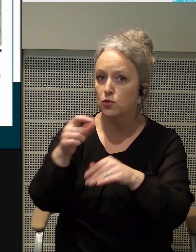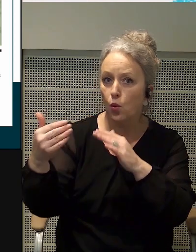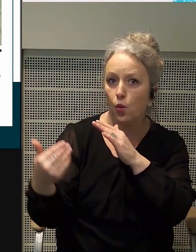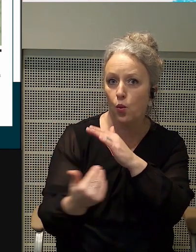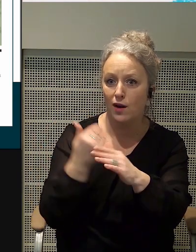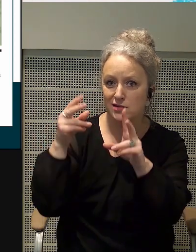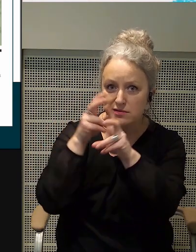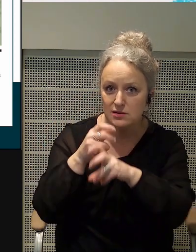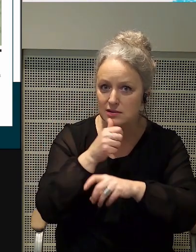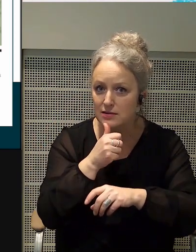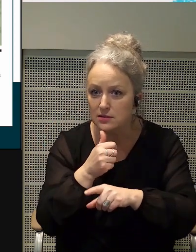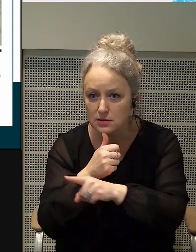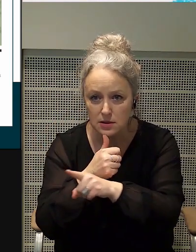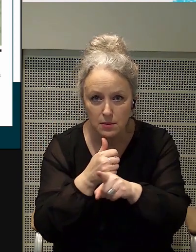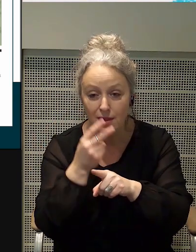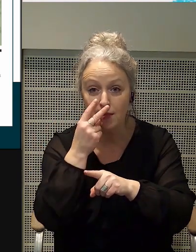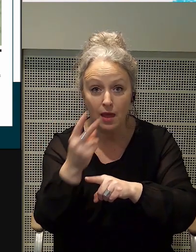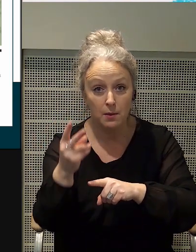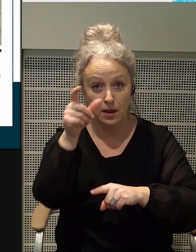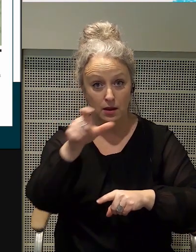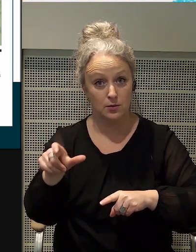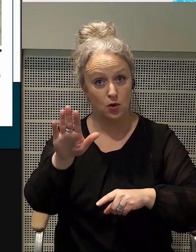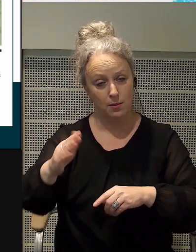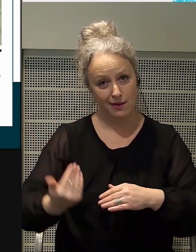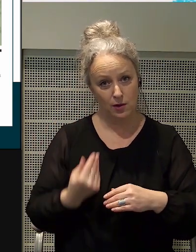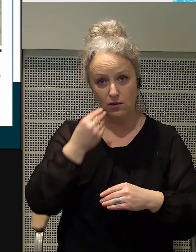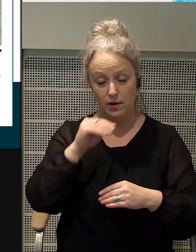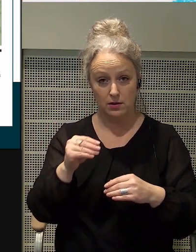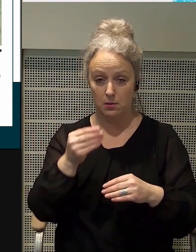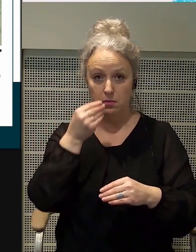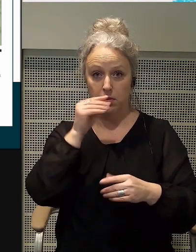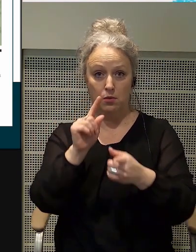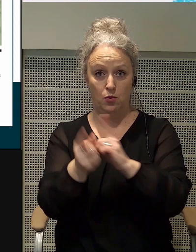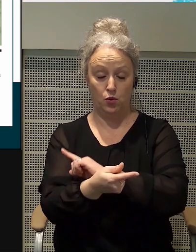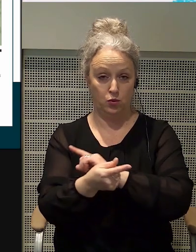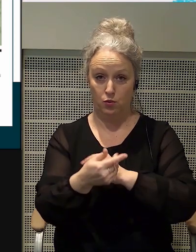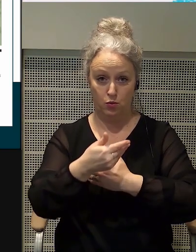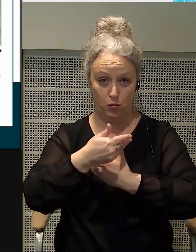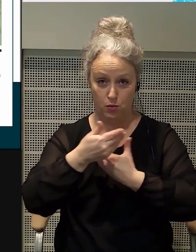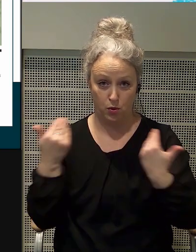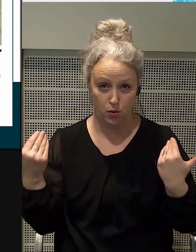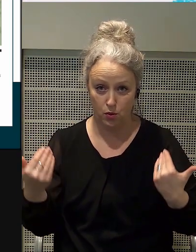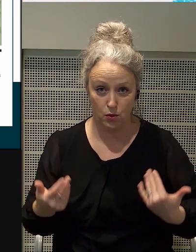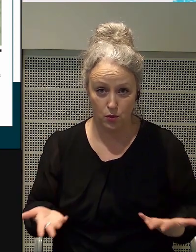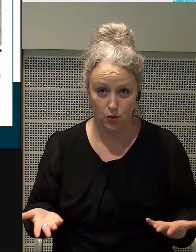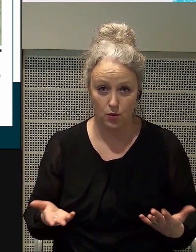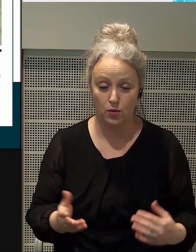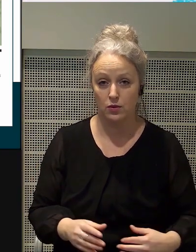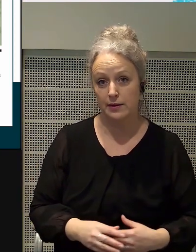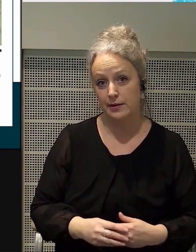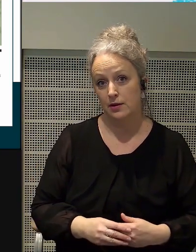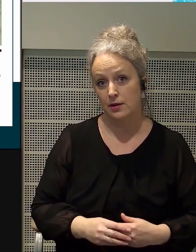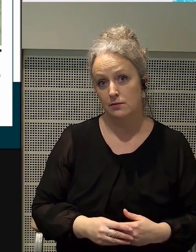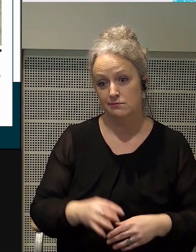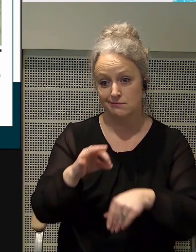patients were telling us, the patients who were on the medication said, my life is easier. I can go out with a friend, just have dinner somewhere. I can eat some